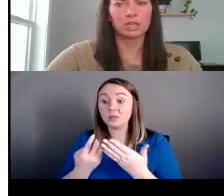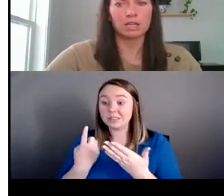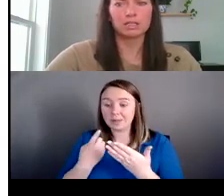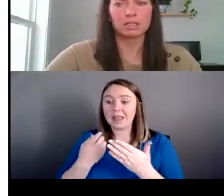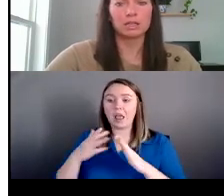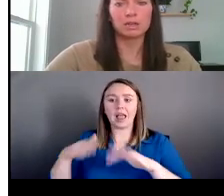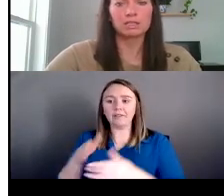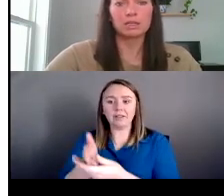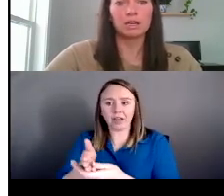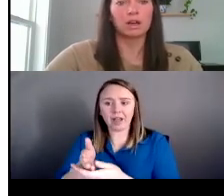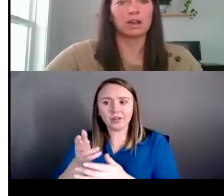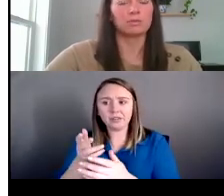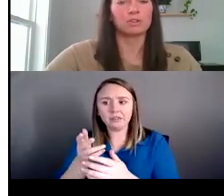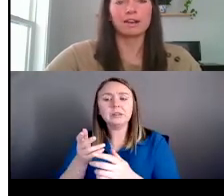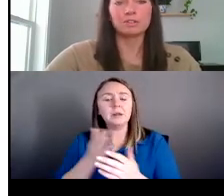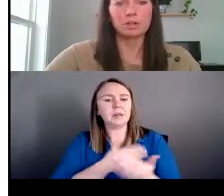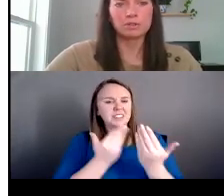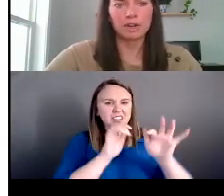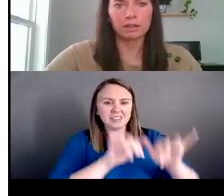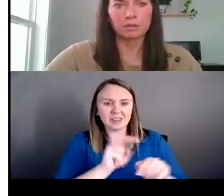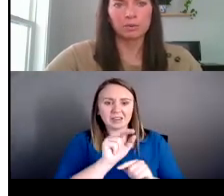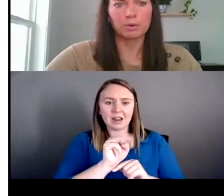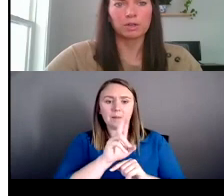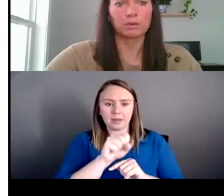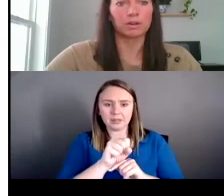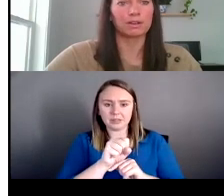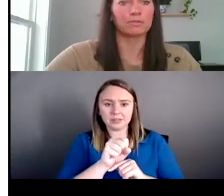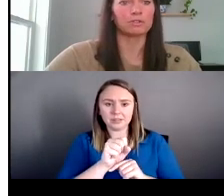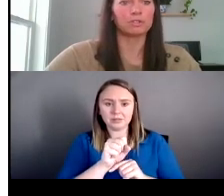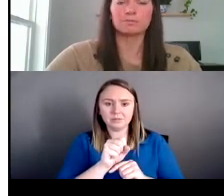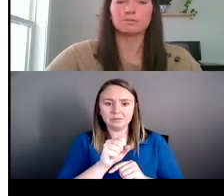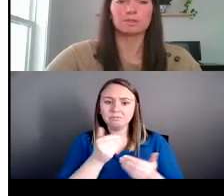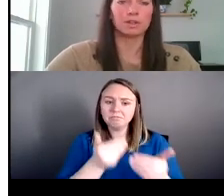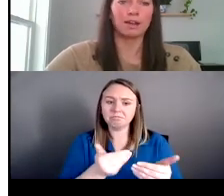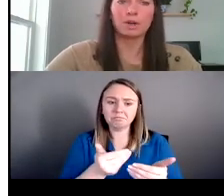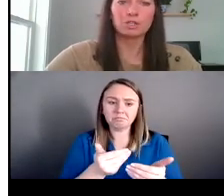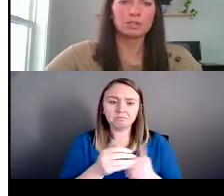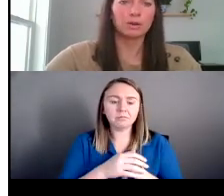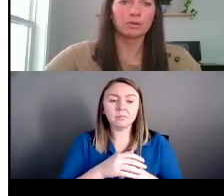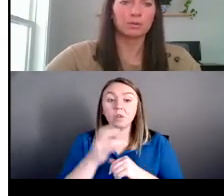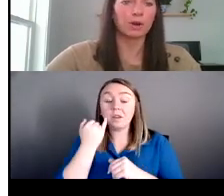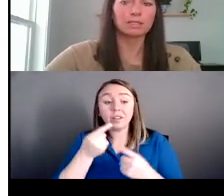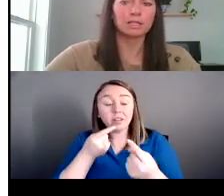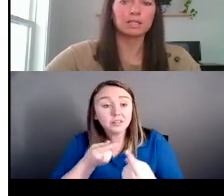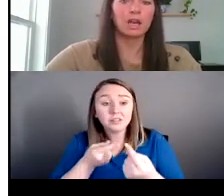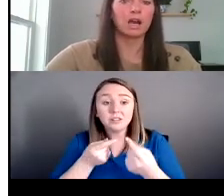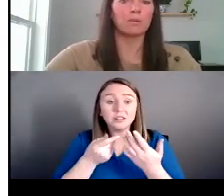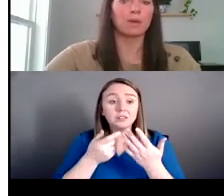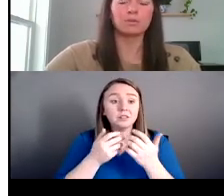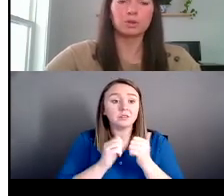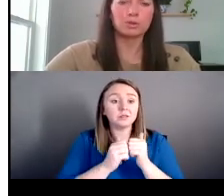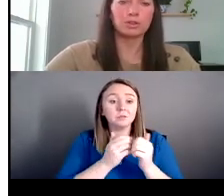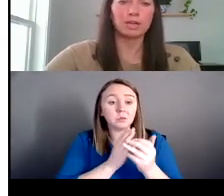enter the case into NamUs. If you're having troubles filing a report, or if you just have questions about the process,